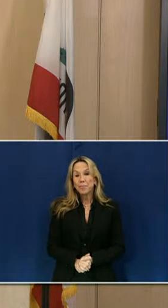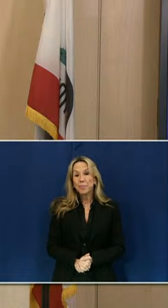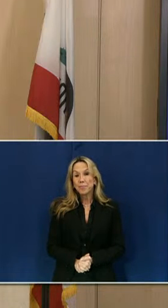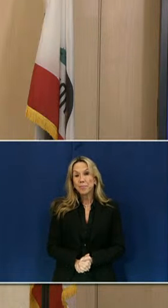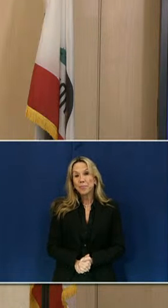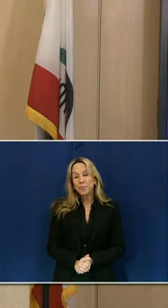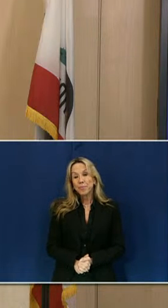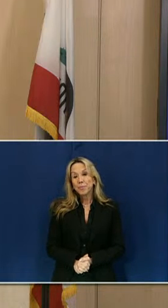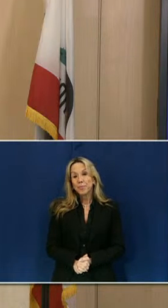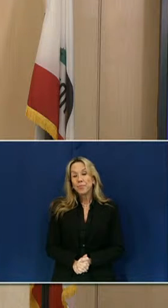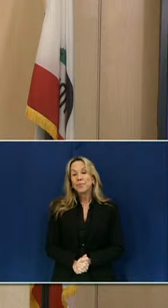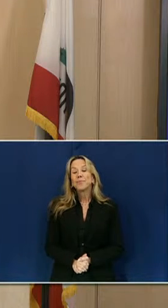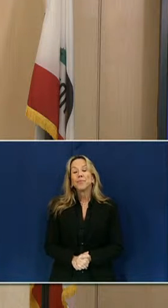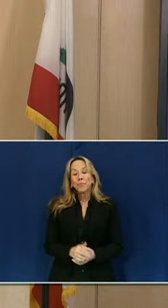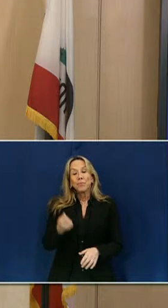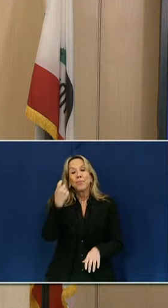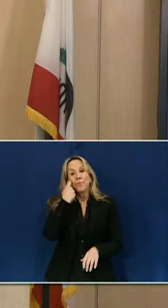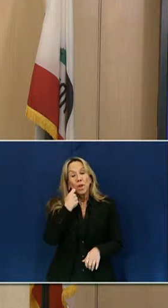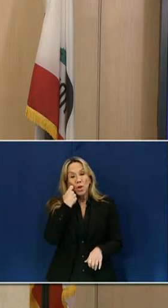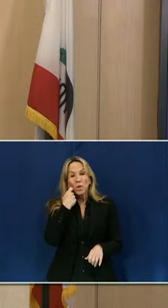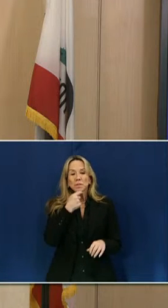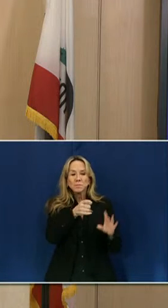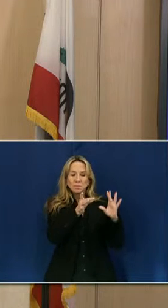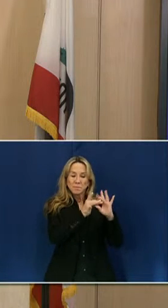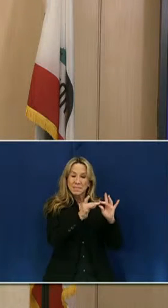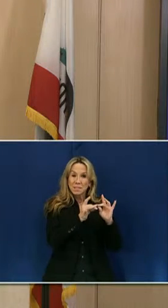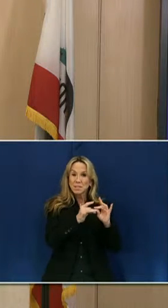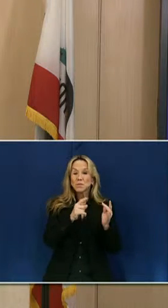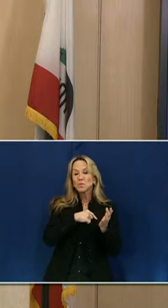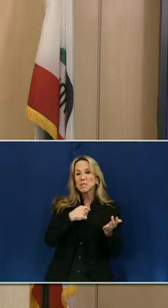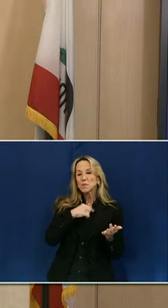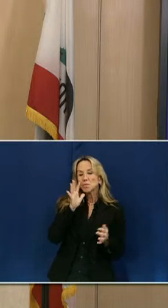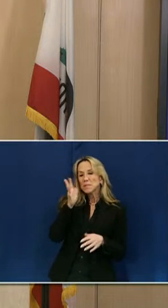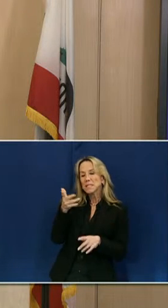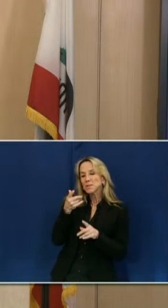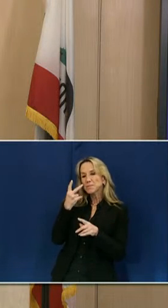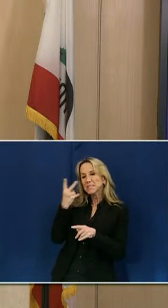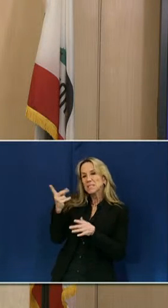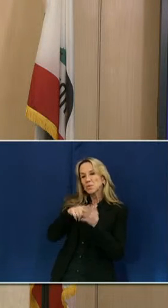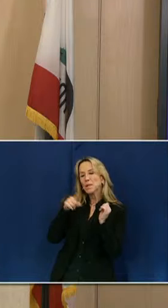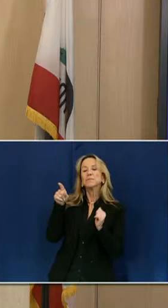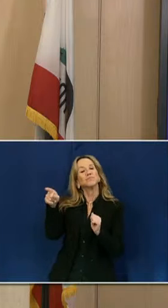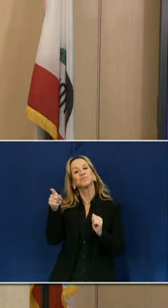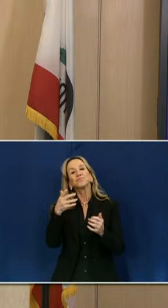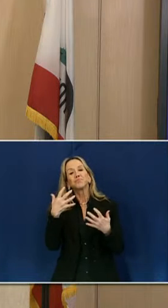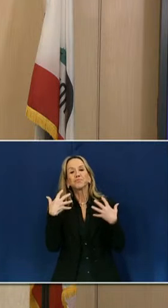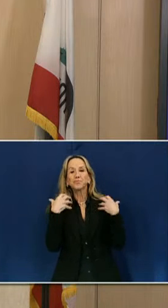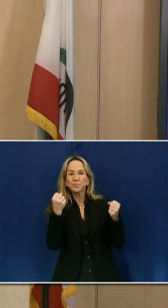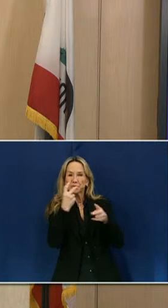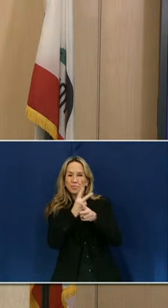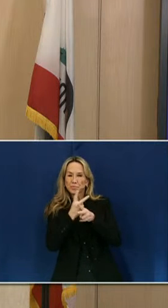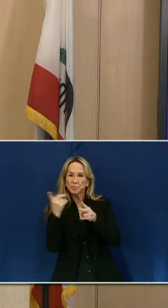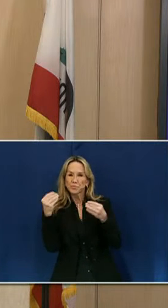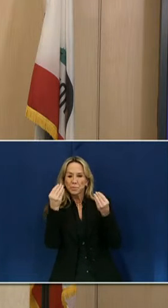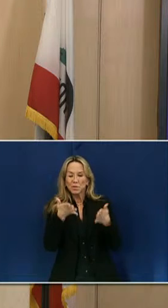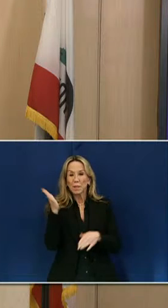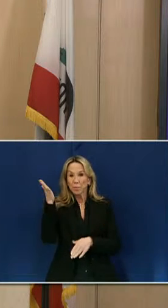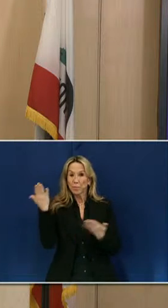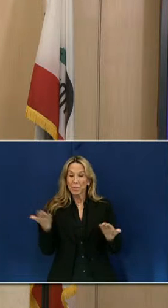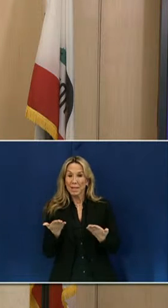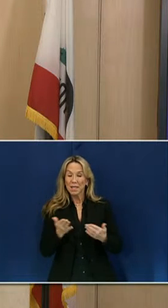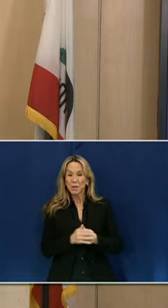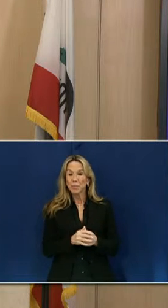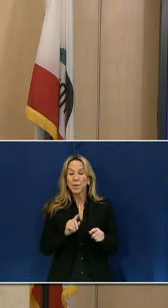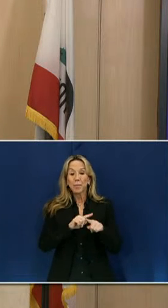from our healthcare professionals about what they're seeing. Yesterday, we were fortunate at our Board of Supervisors meeting to have a presentation from Dr. Natasha